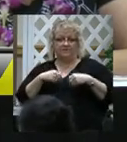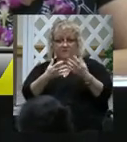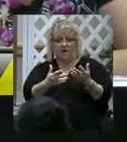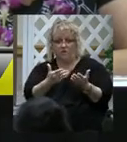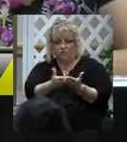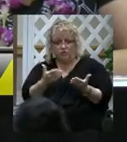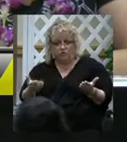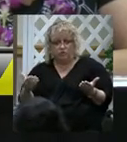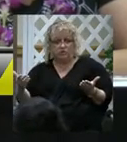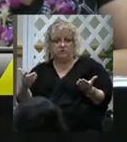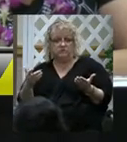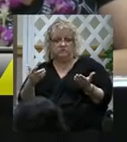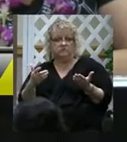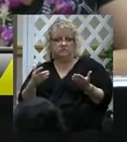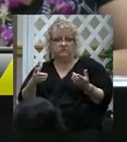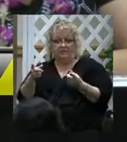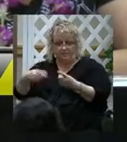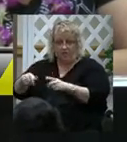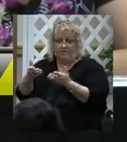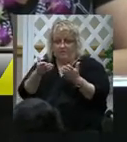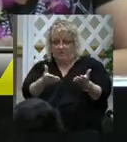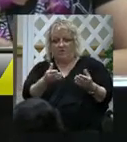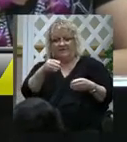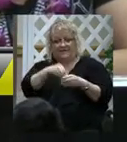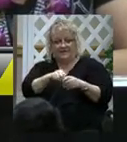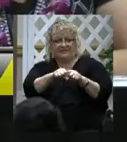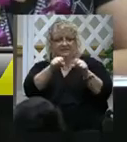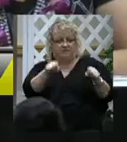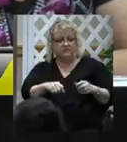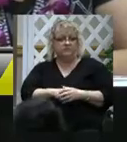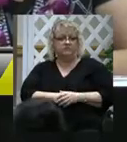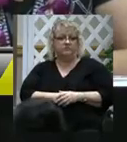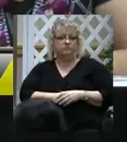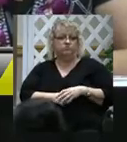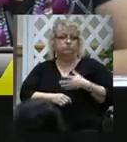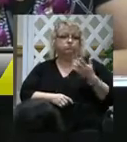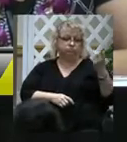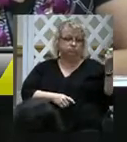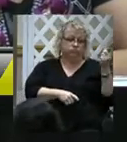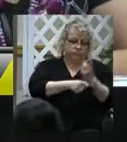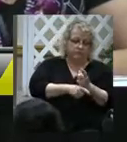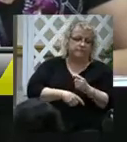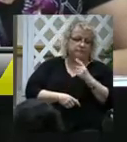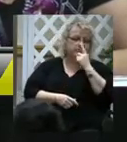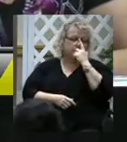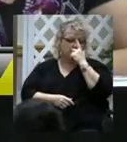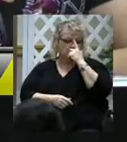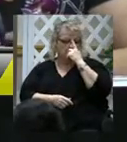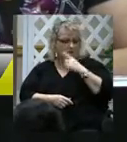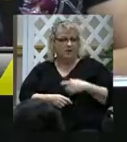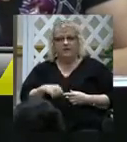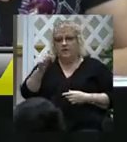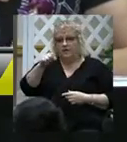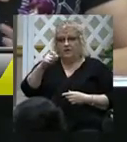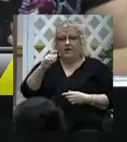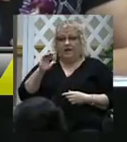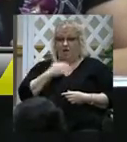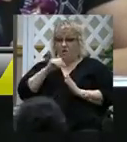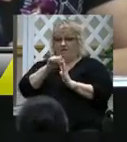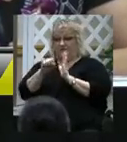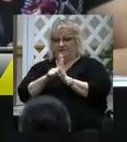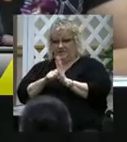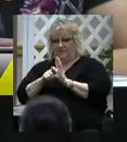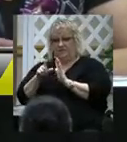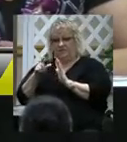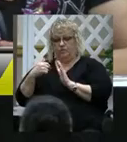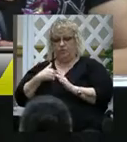the resources. They're there. They're already in the system. Right. Yeah. Yes, and in our state, the way we look